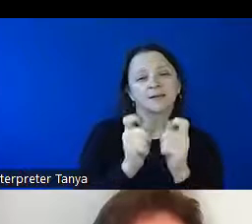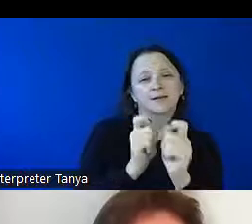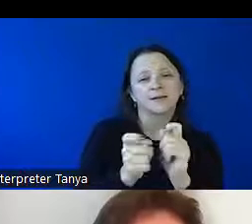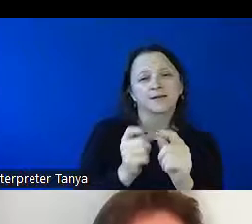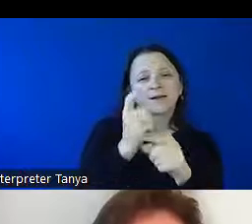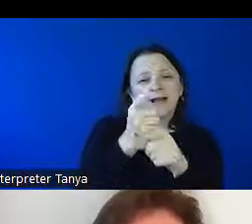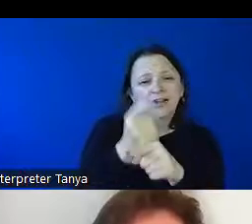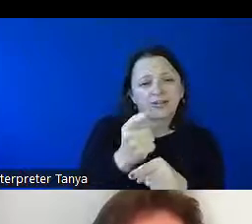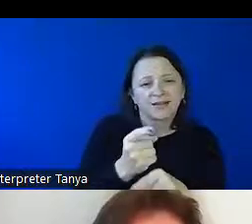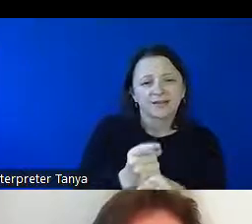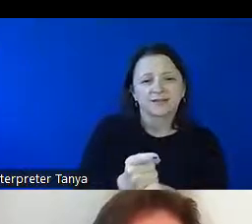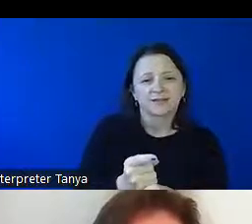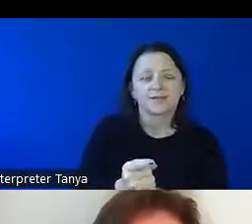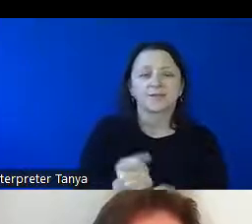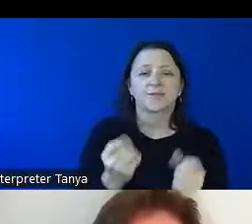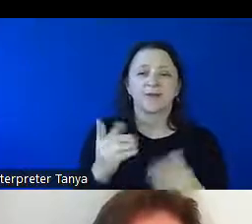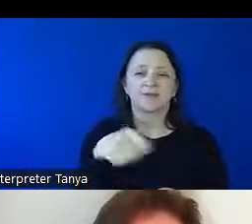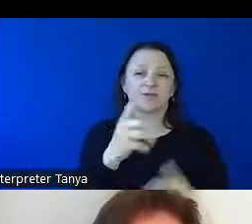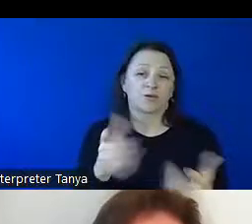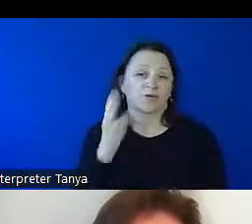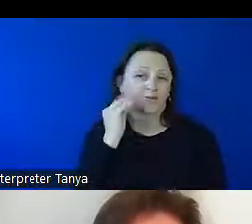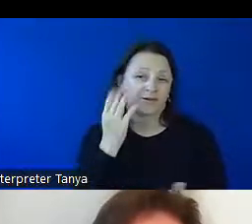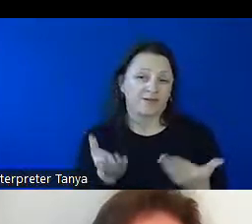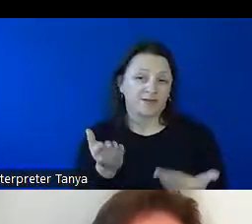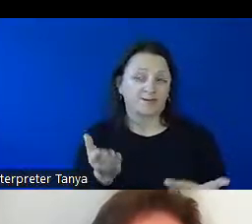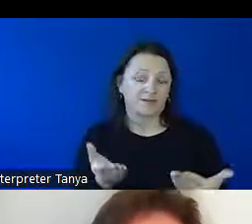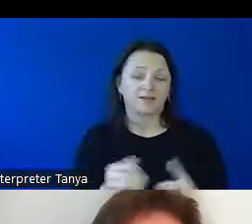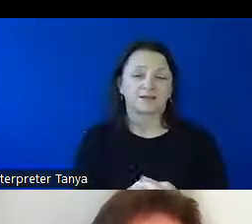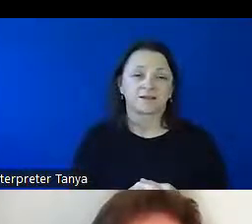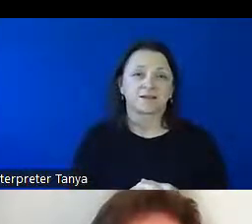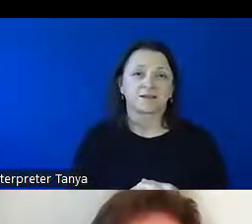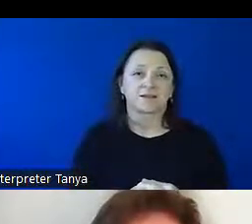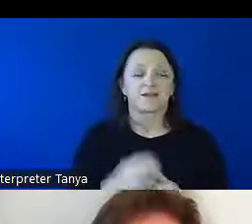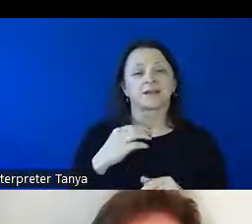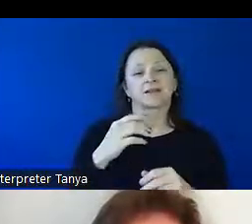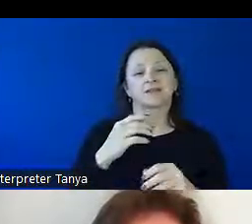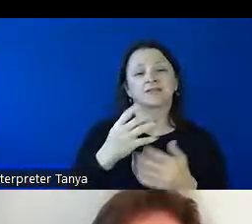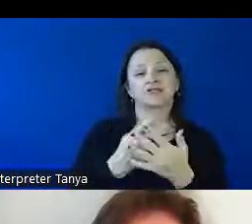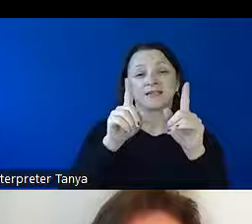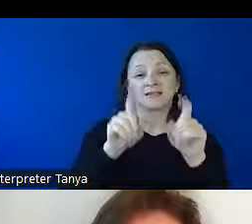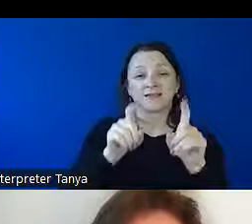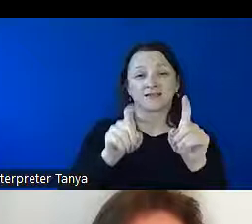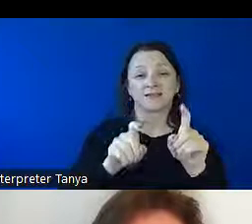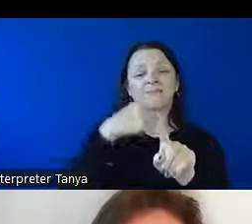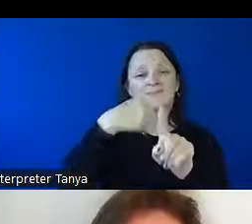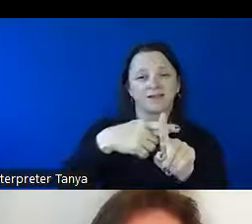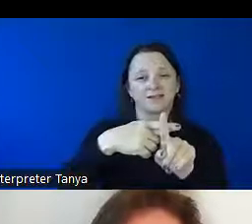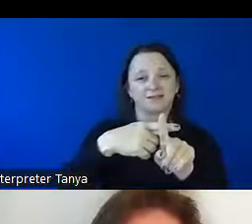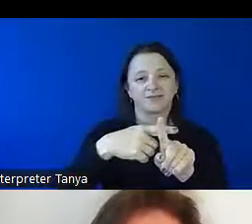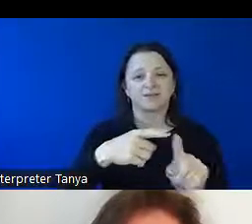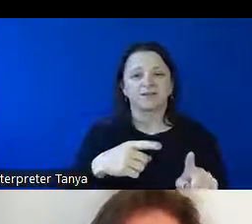accurate. And something that many of you may have experienced is that you get a positive screening test and a clinician may